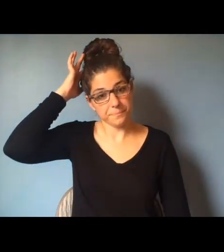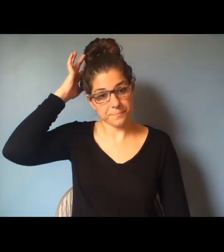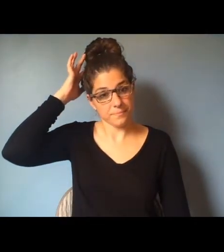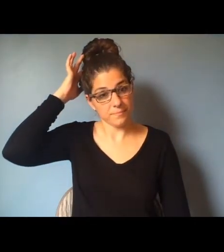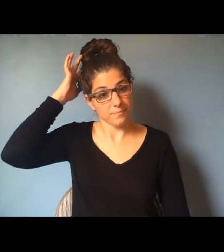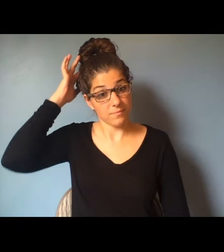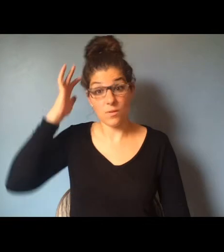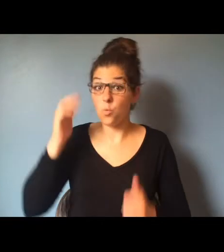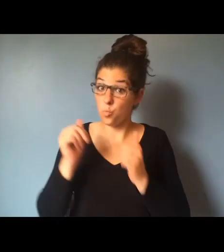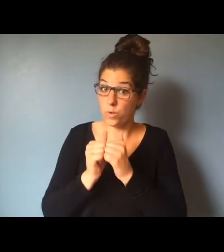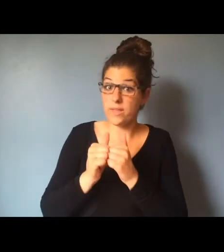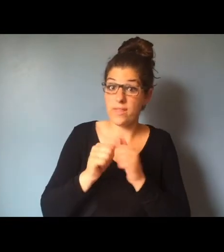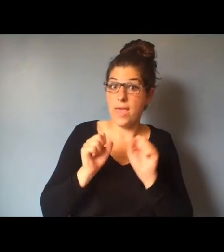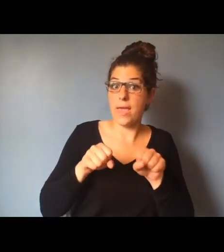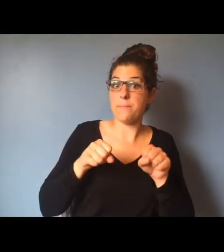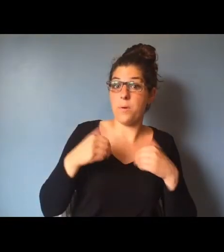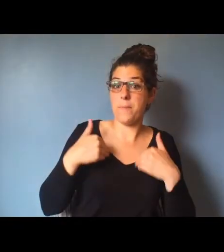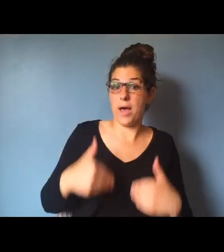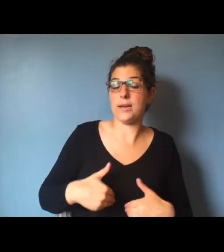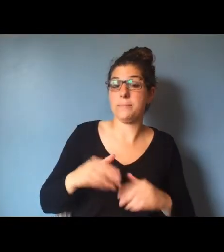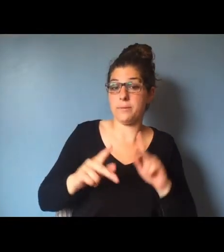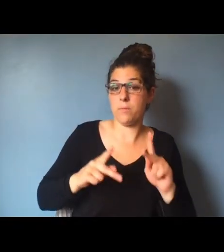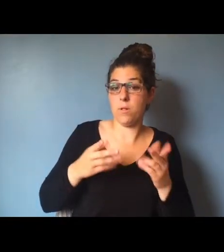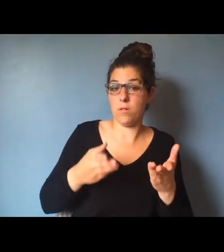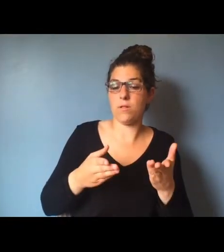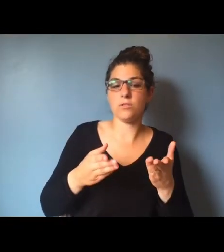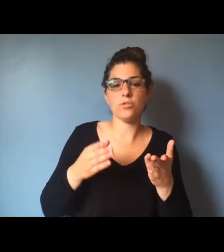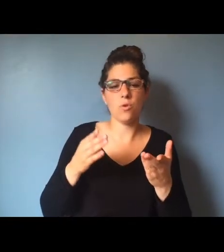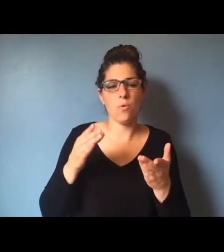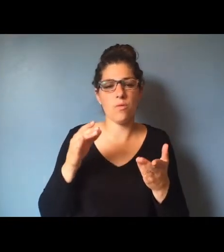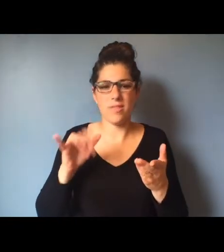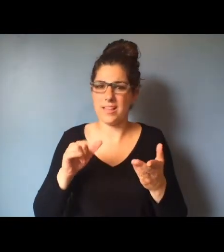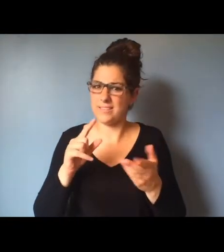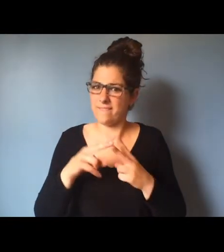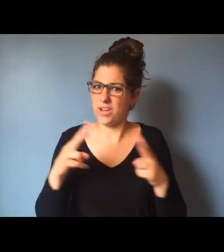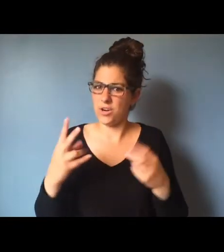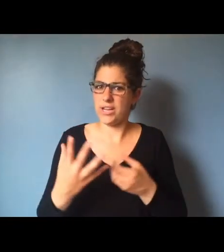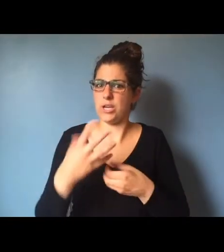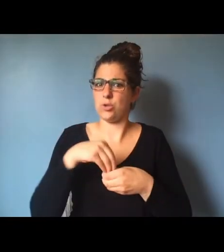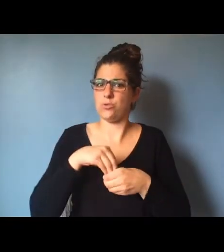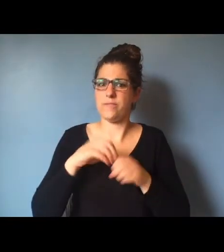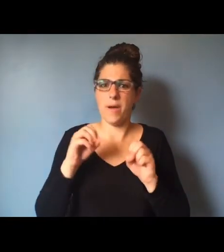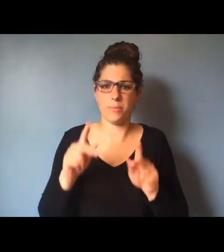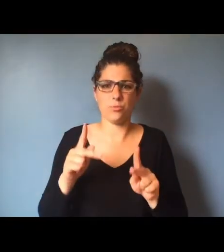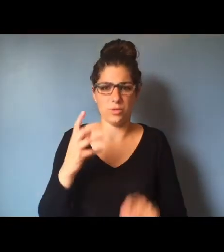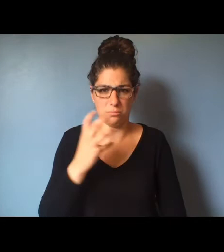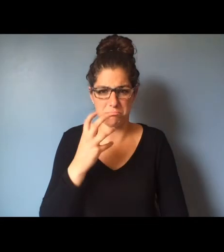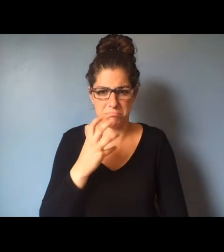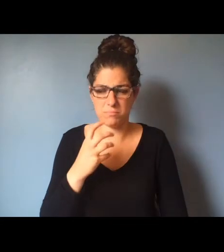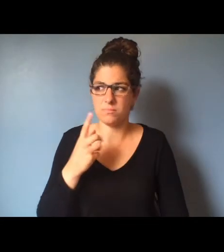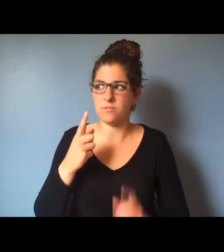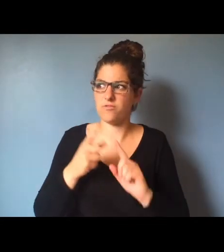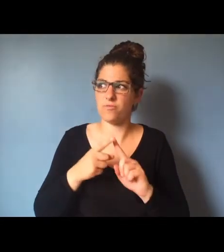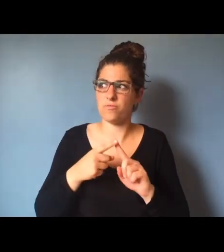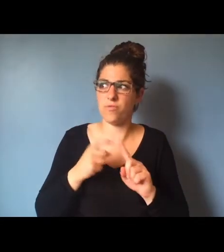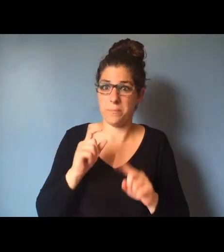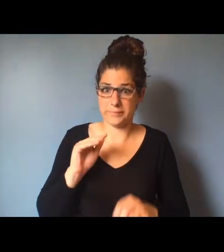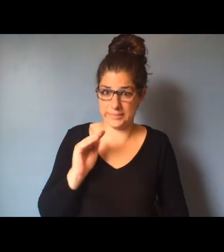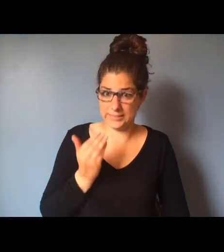alongside able-bodied players. So that's a very inclusive opportunity. And from what it sounds